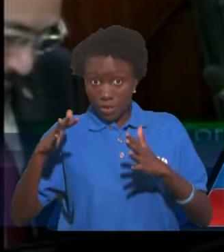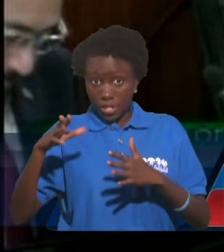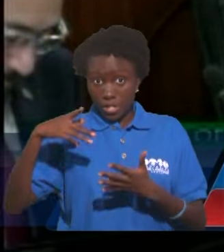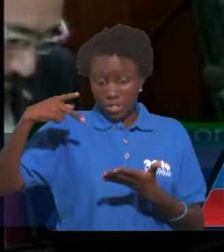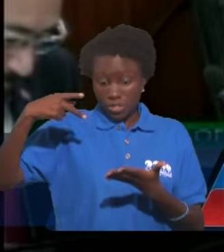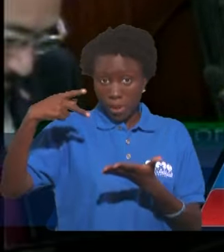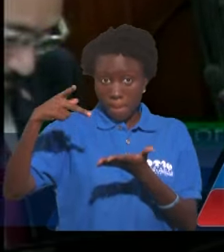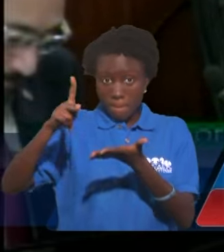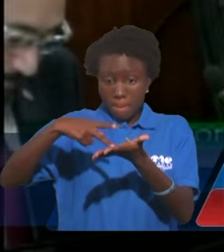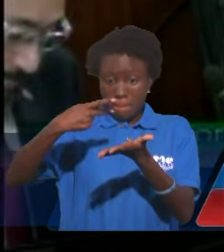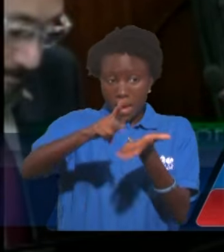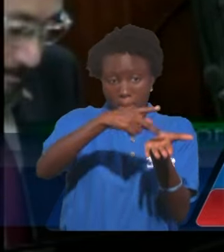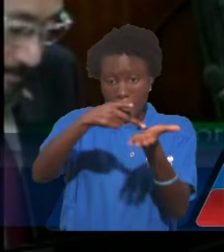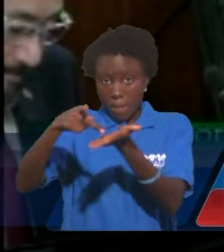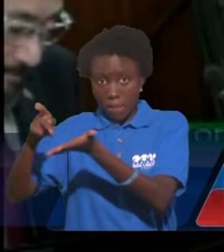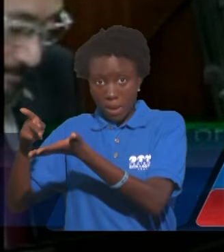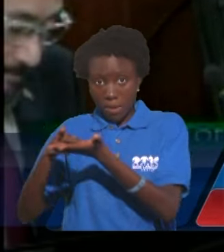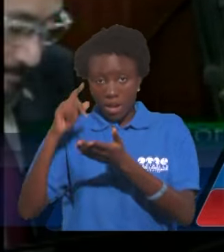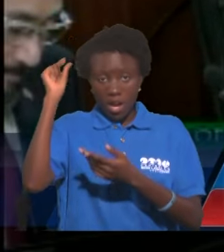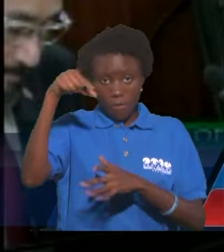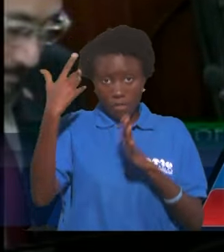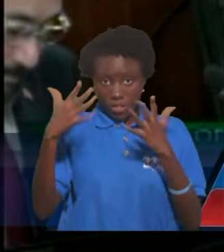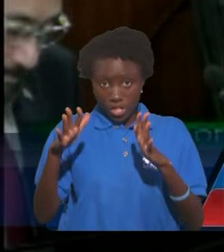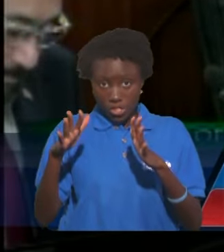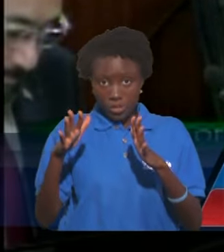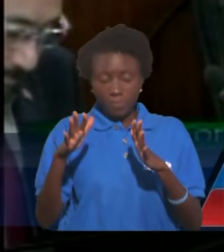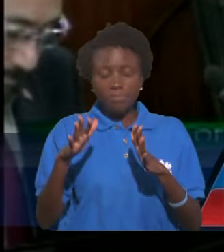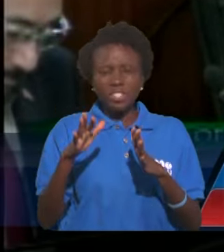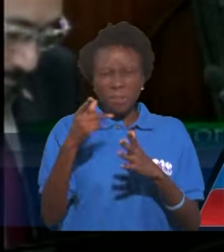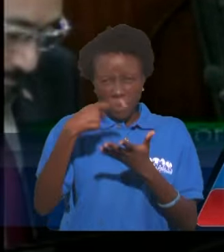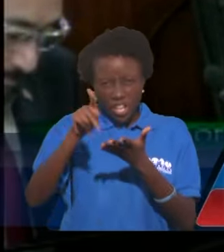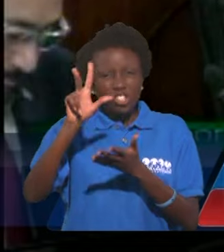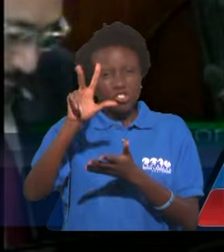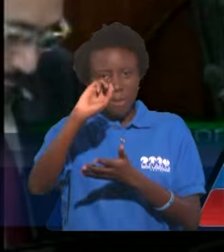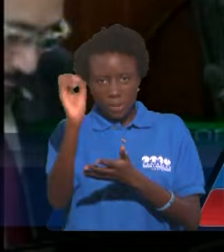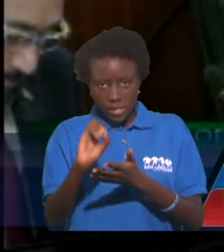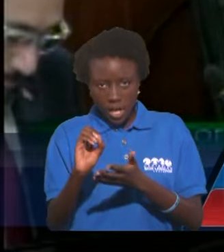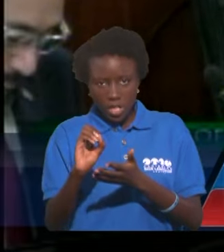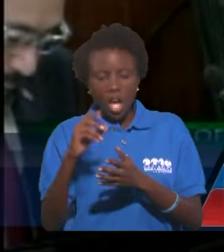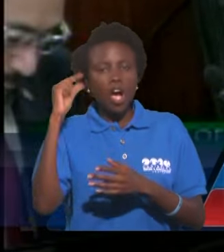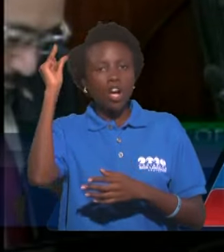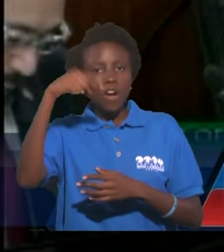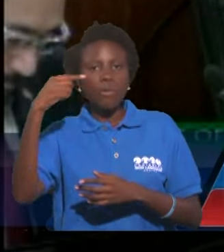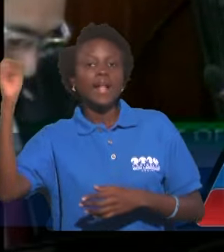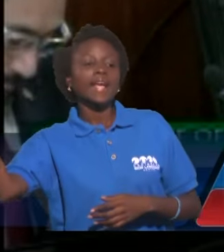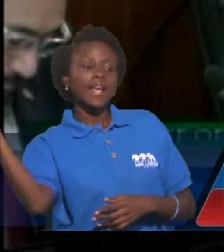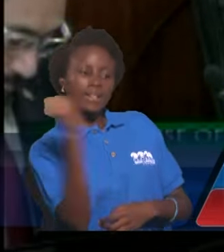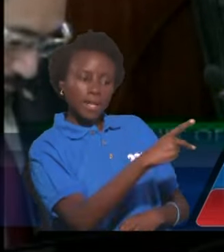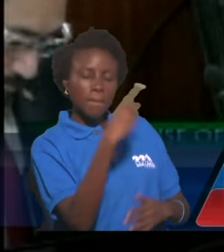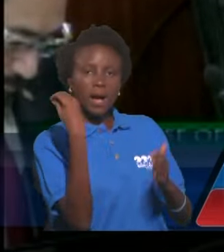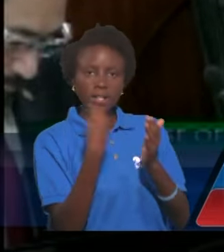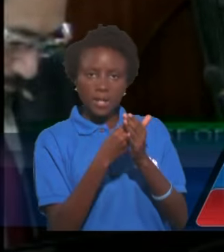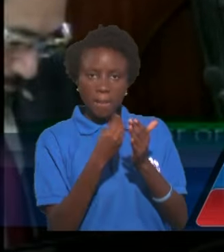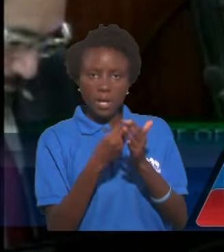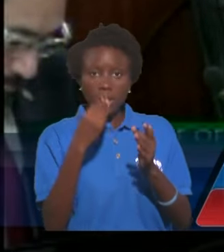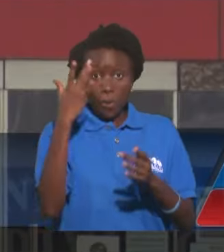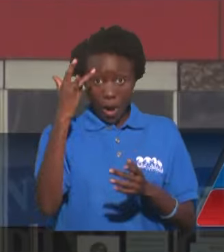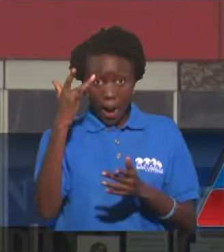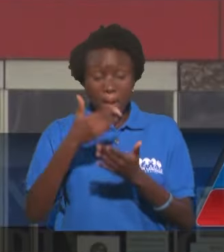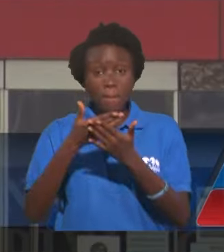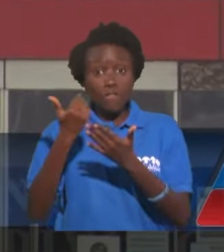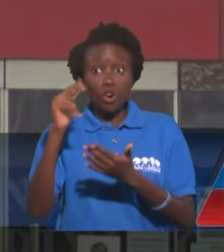new tax notices at the new rate of 2% and refunded, and I've asked the BIR to do so